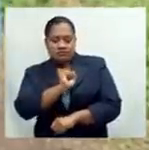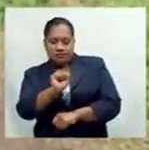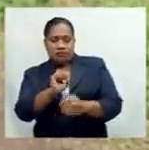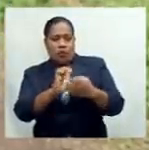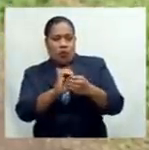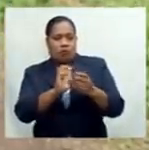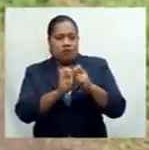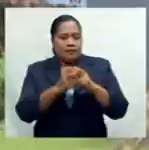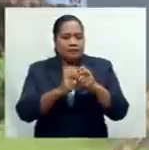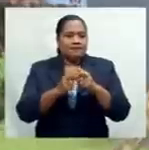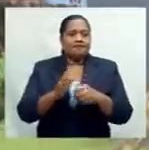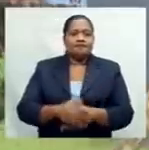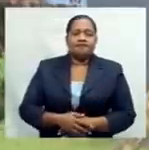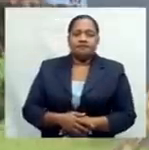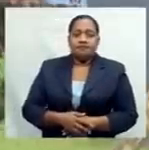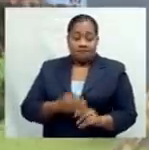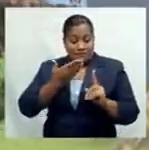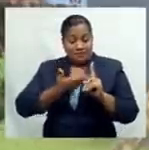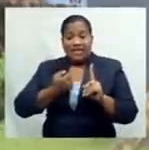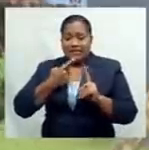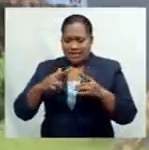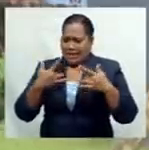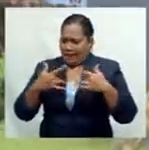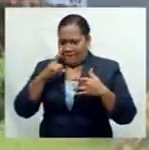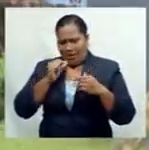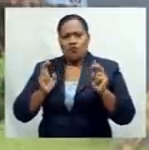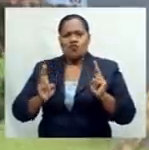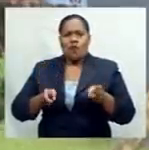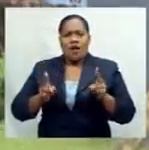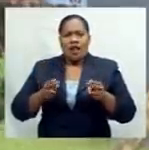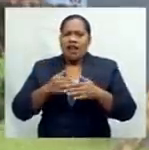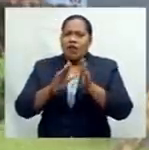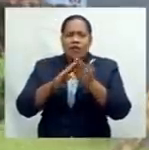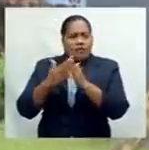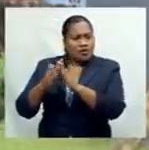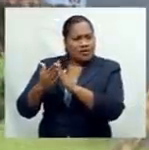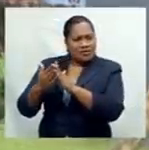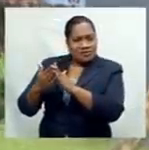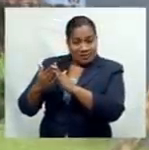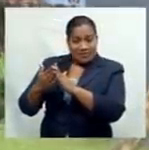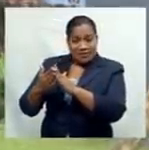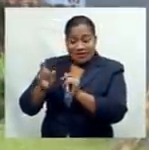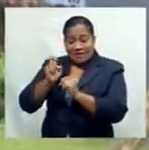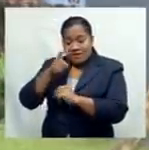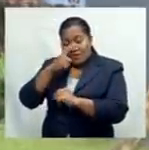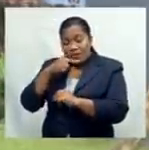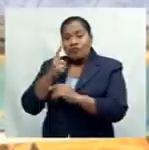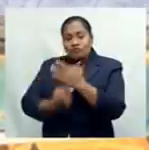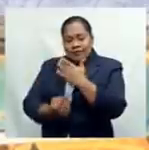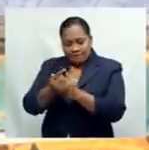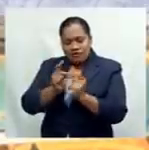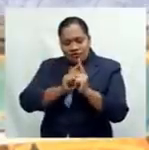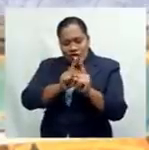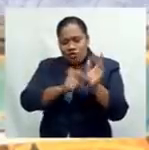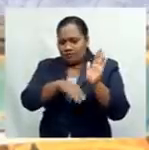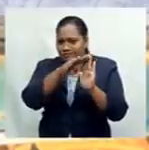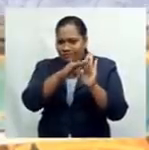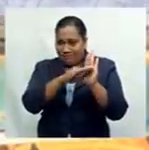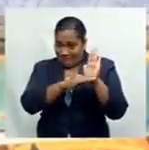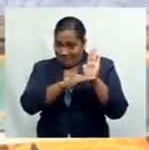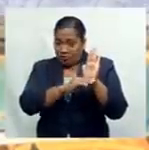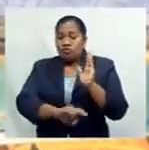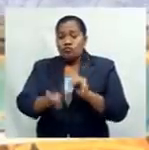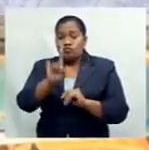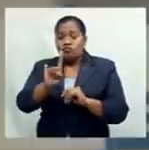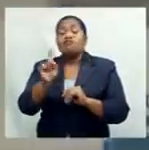Nicotimo says life can go back to normal at the community level if people take heed of preventative measures, one of which is to